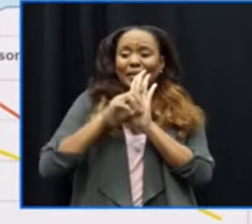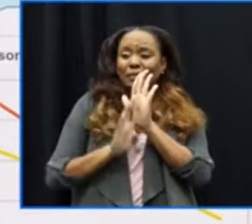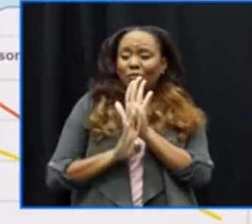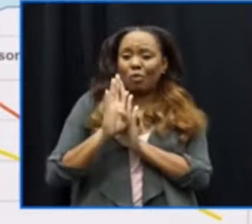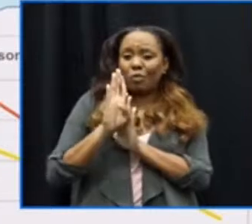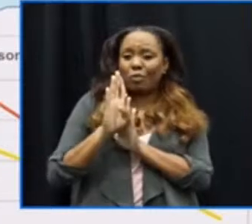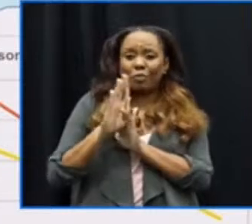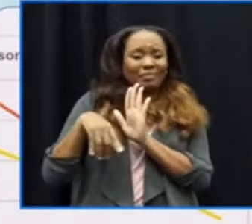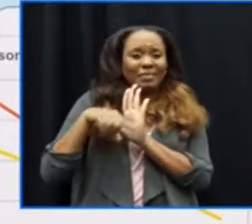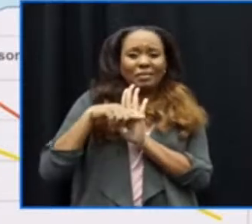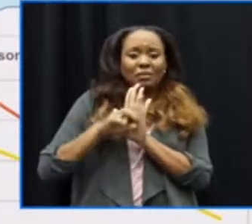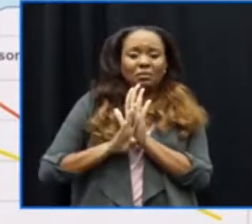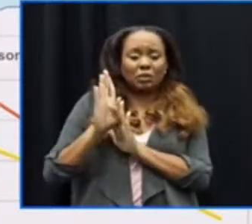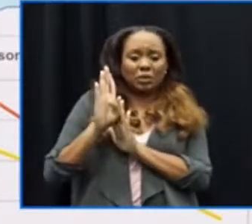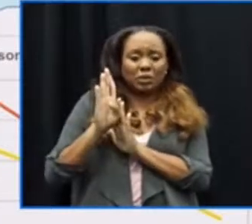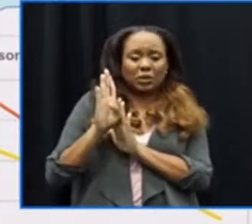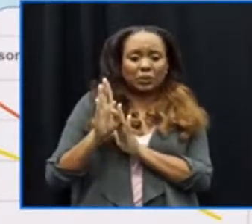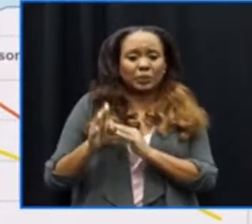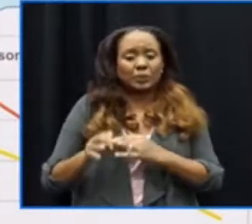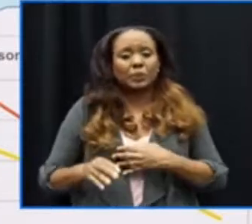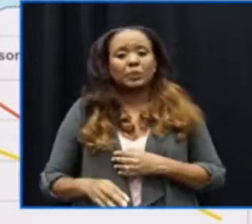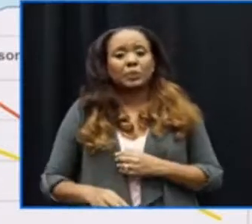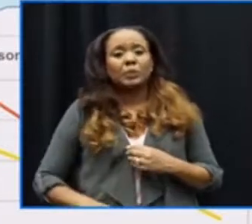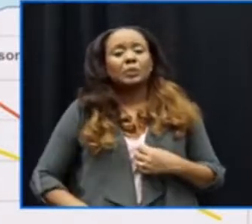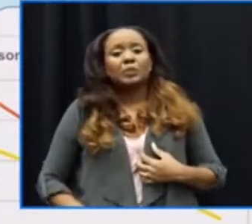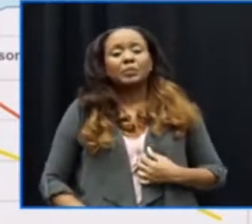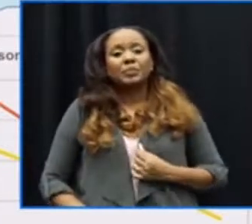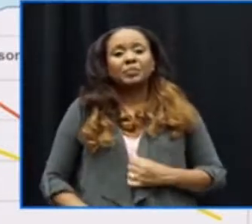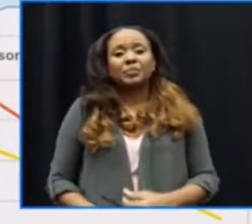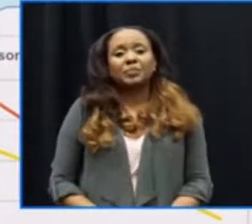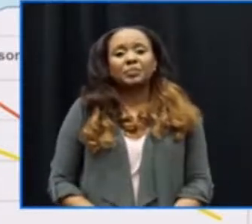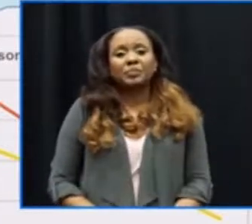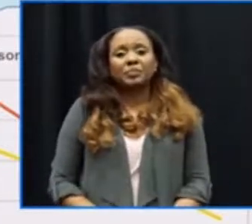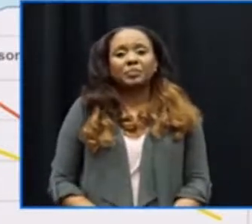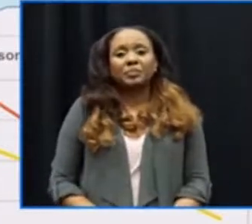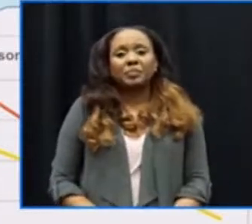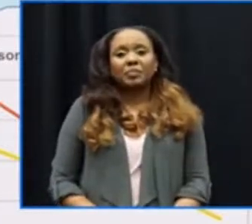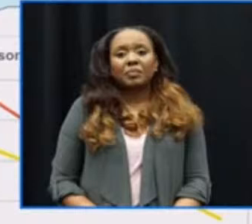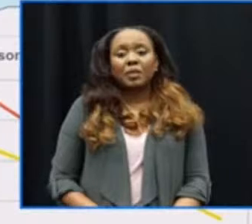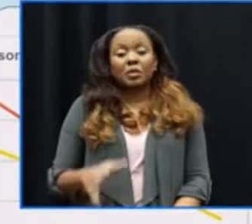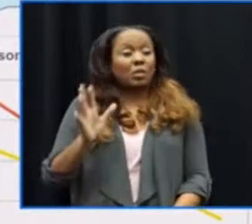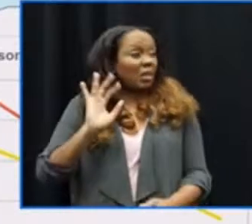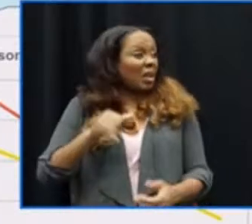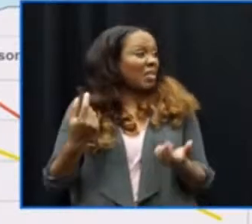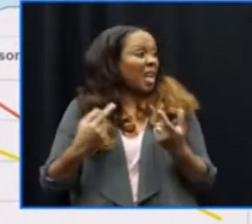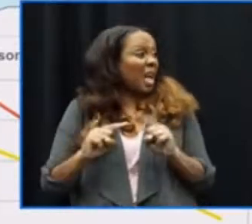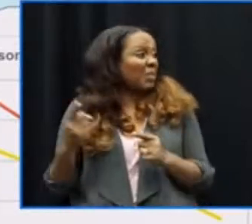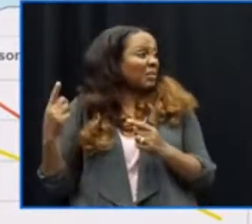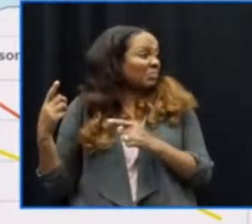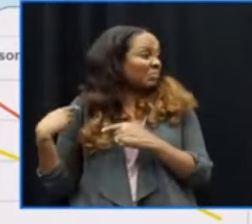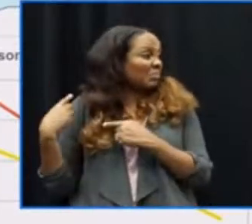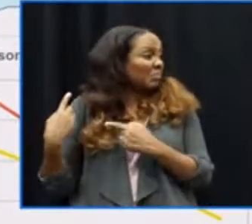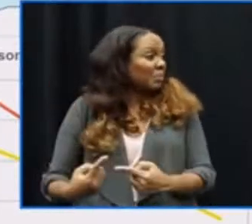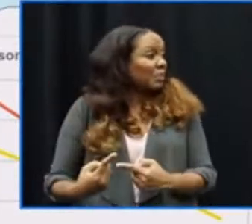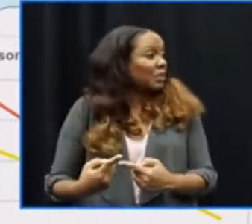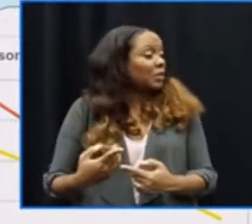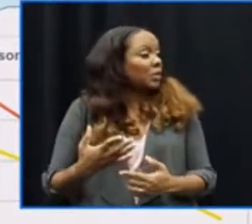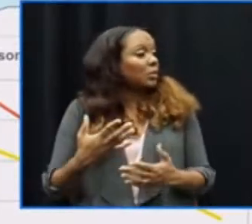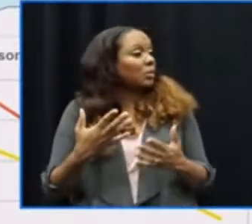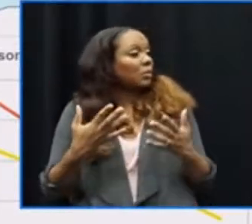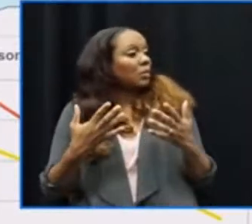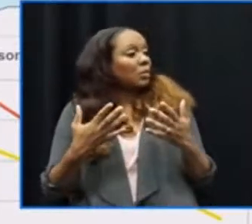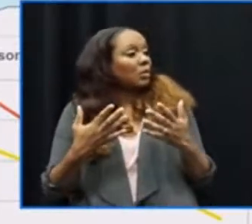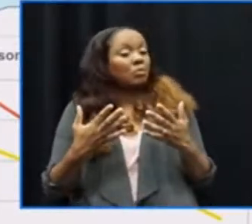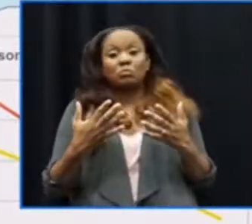real GDP growth in that period was barely positive over the entire period. And in tune, so